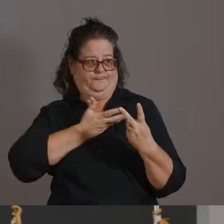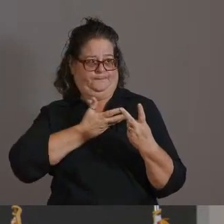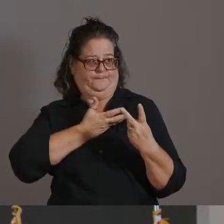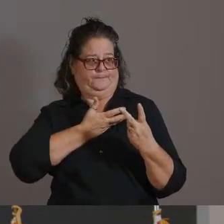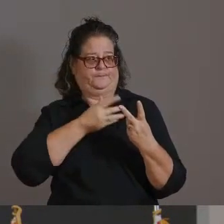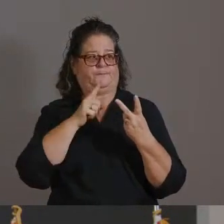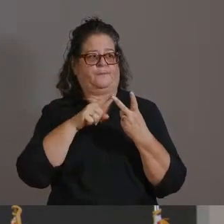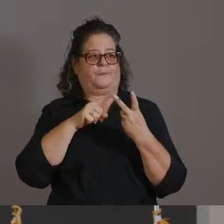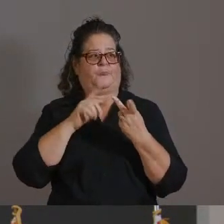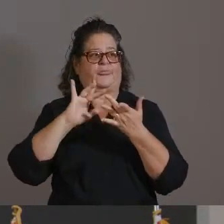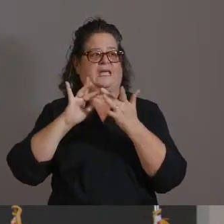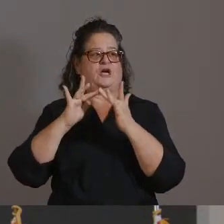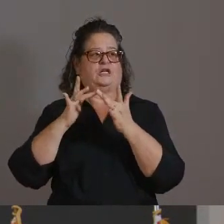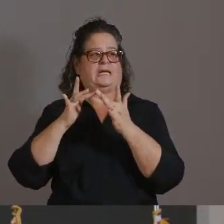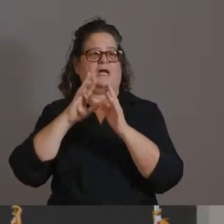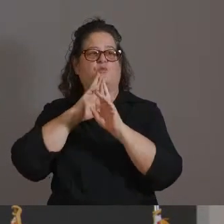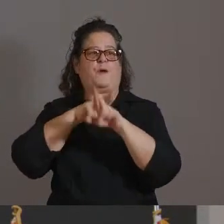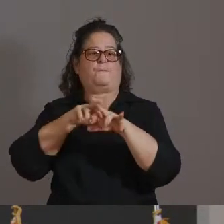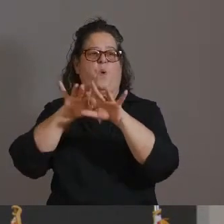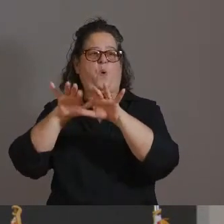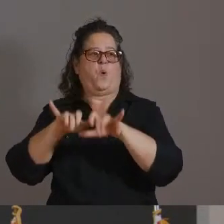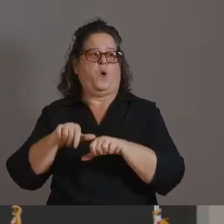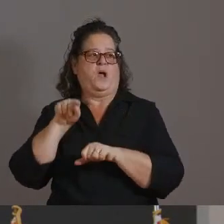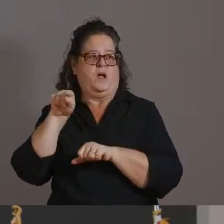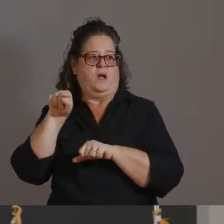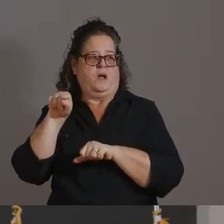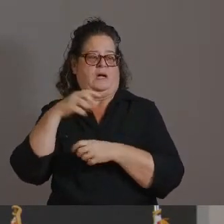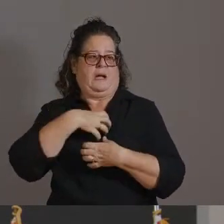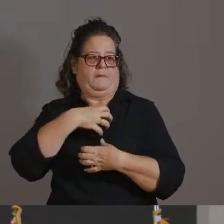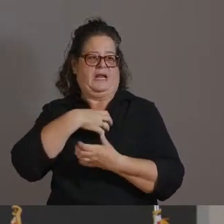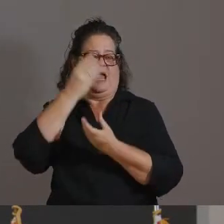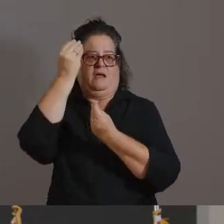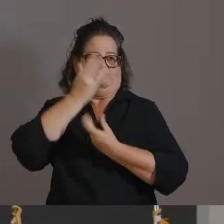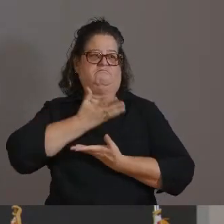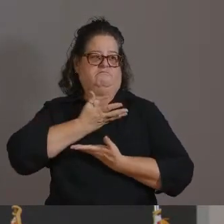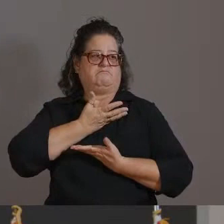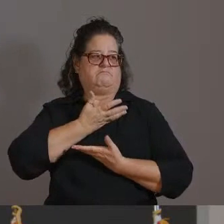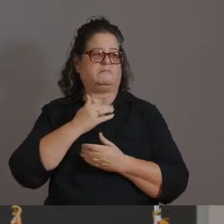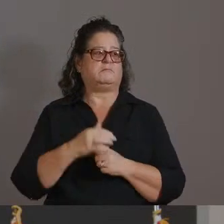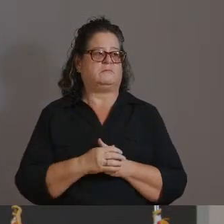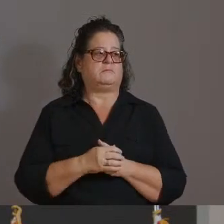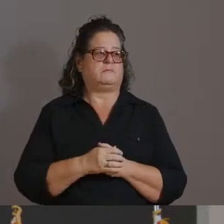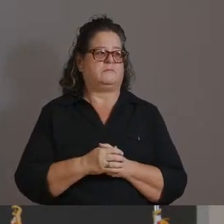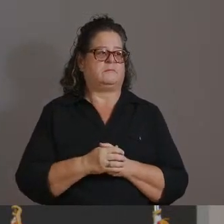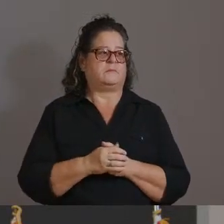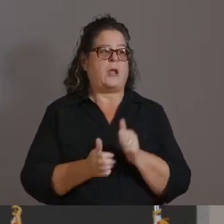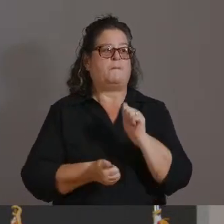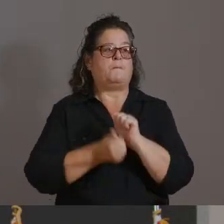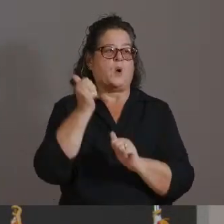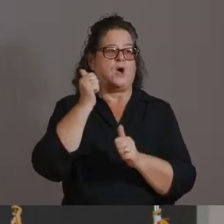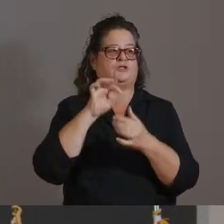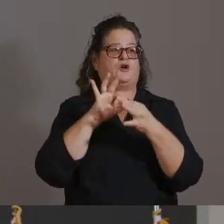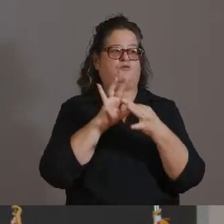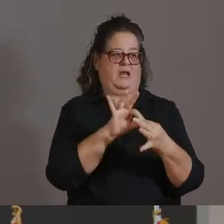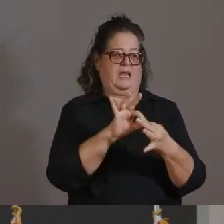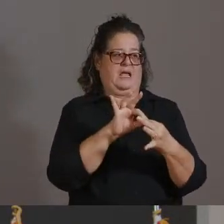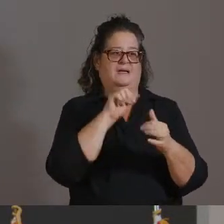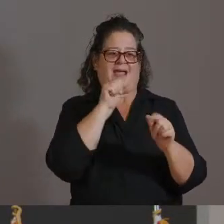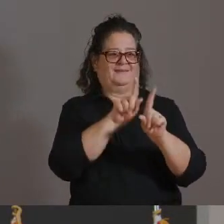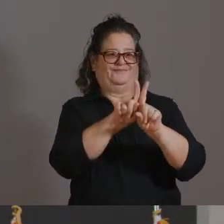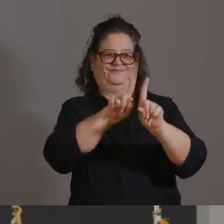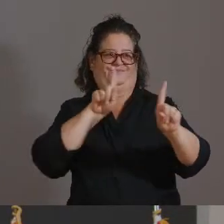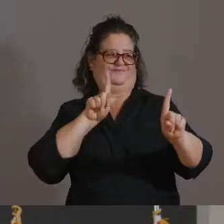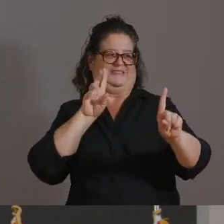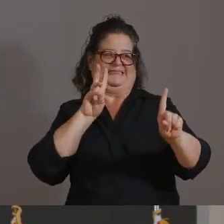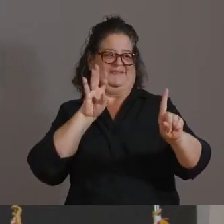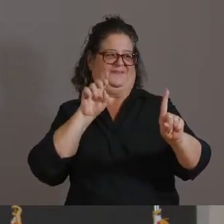distancing, for dancing that is prohibited under the requirements that bars with providing dine-in services